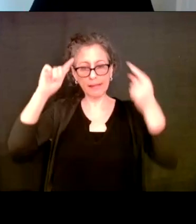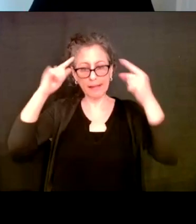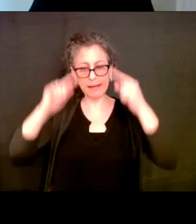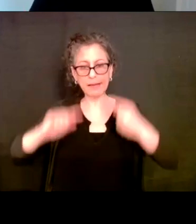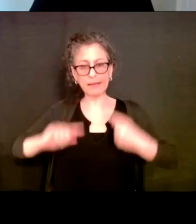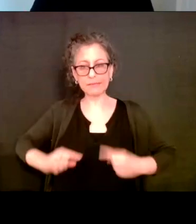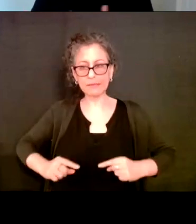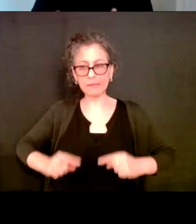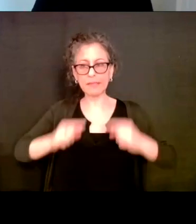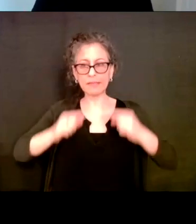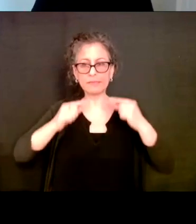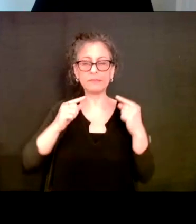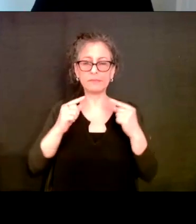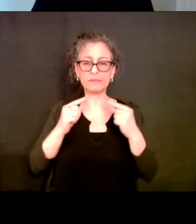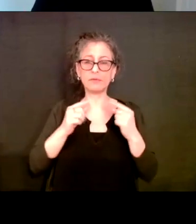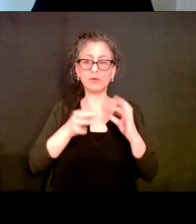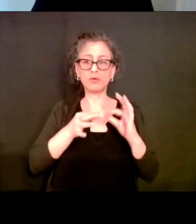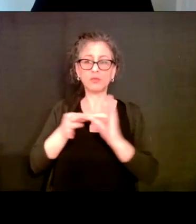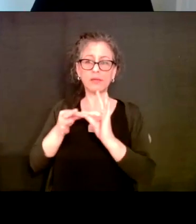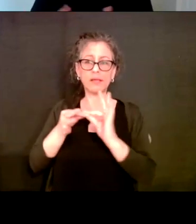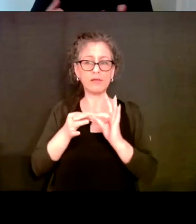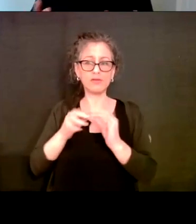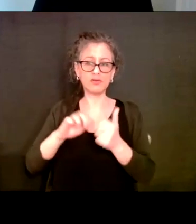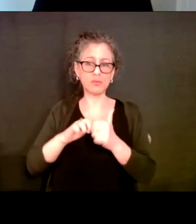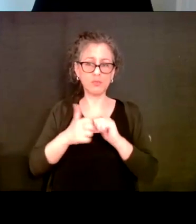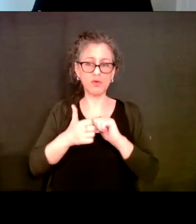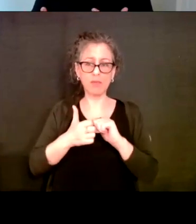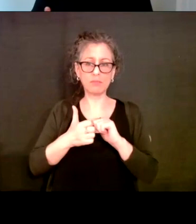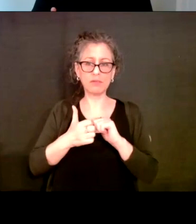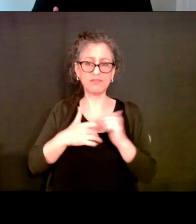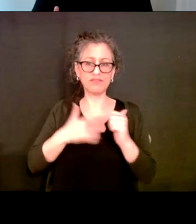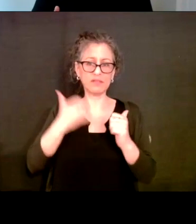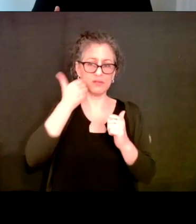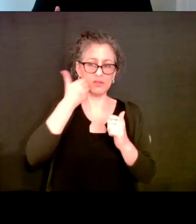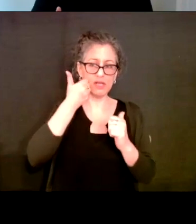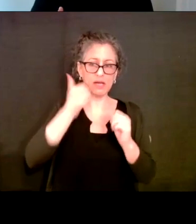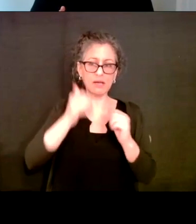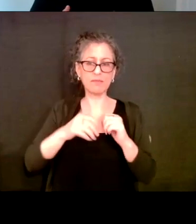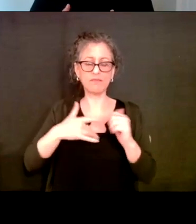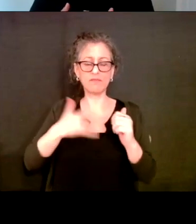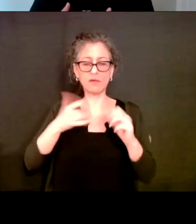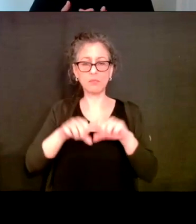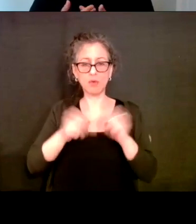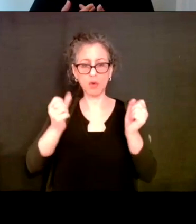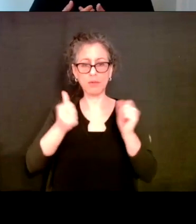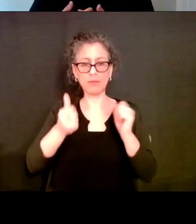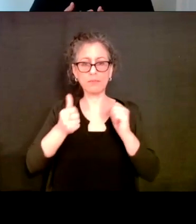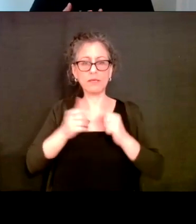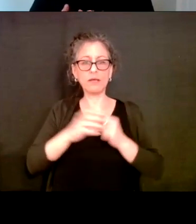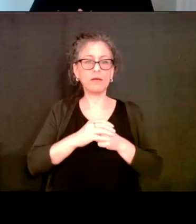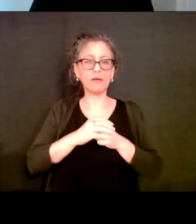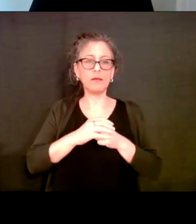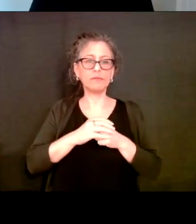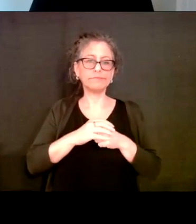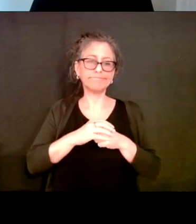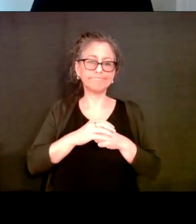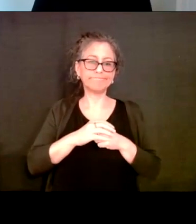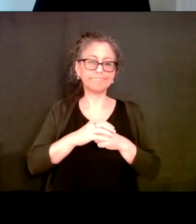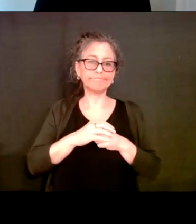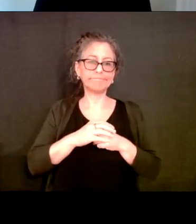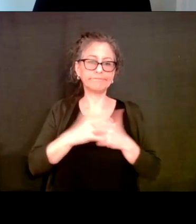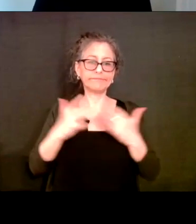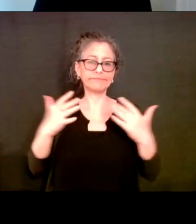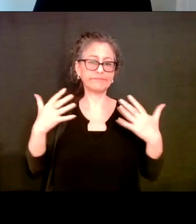pain, relational problems, a sense of shame and brokenness, and fear of reaching